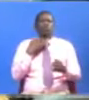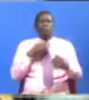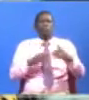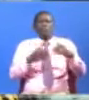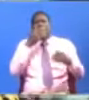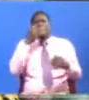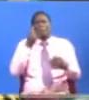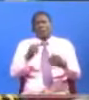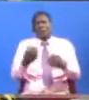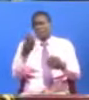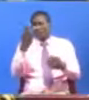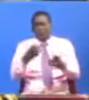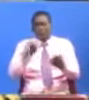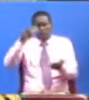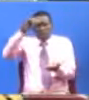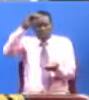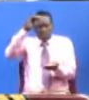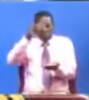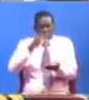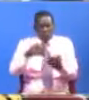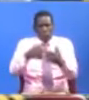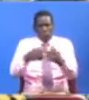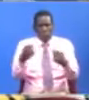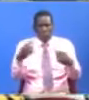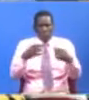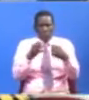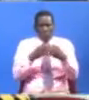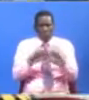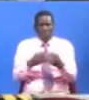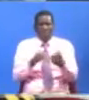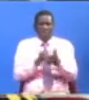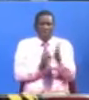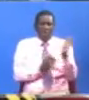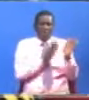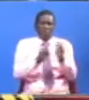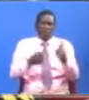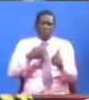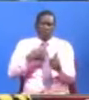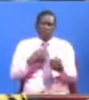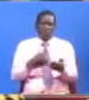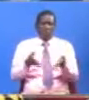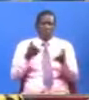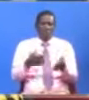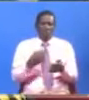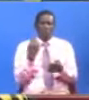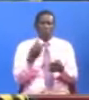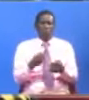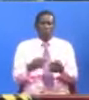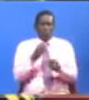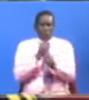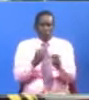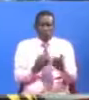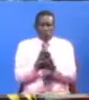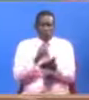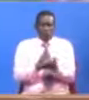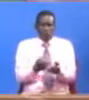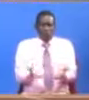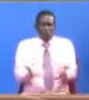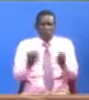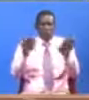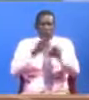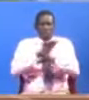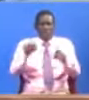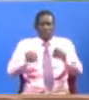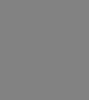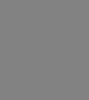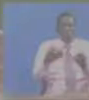peak in March and then go down before August. So that's the plan that we have. So now we're just going to make sure that we correct